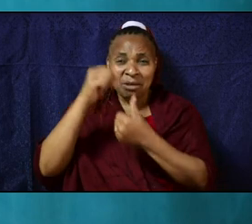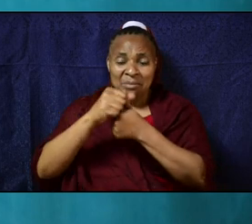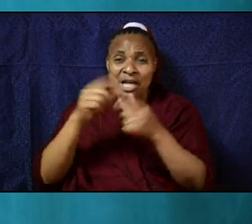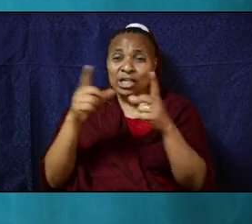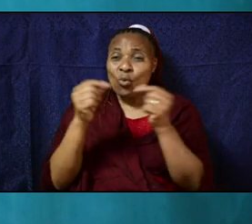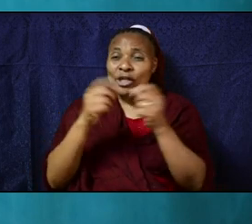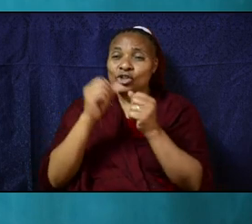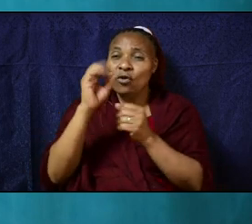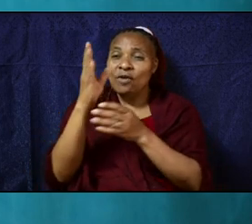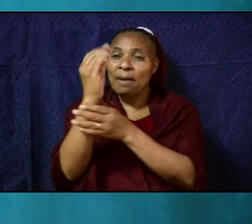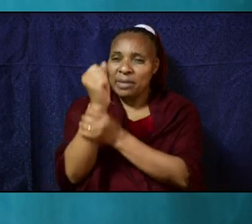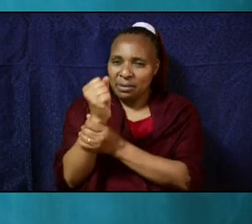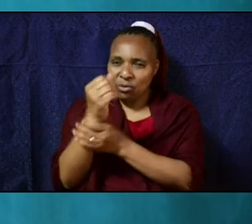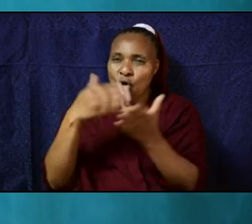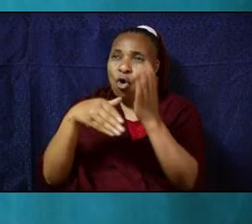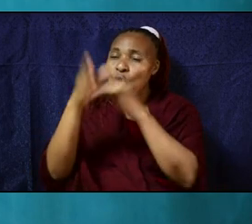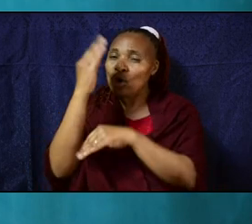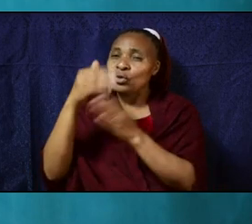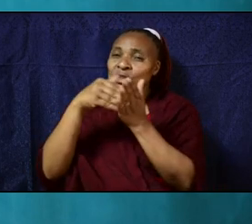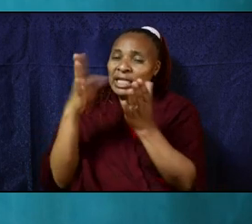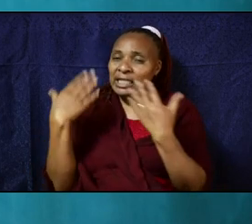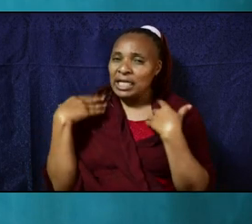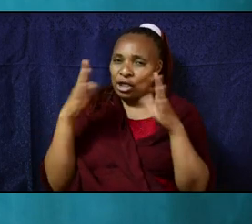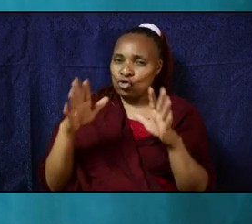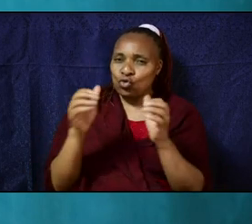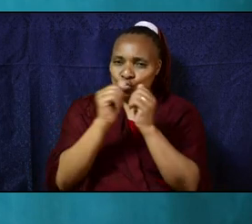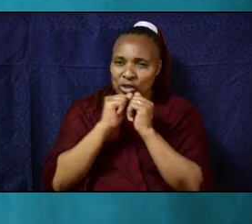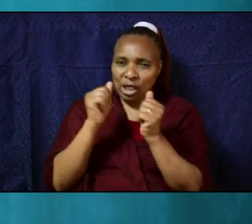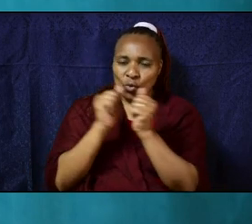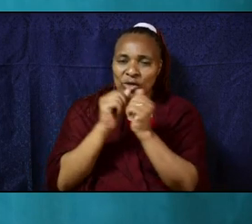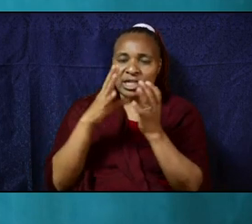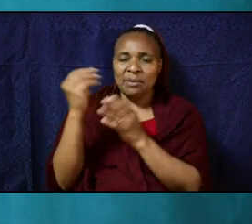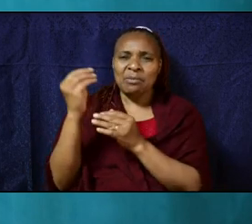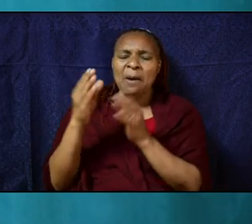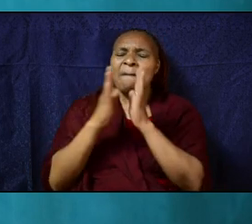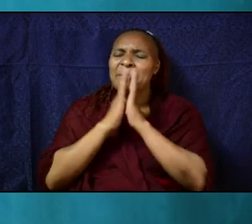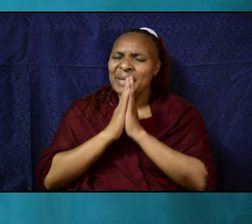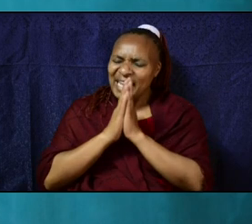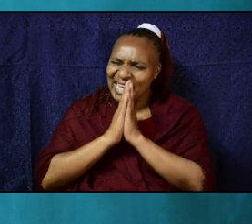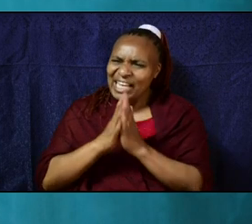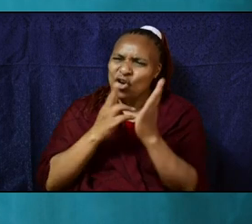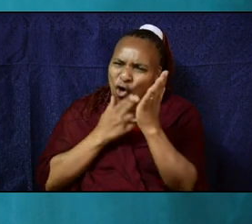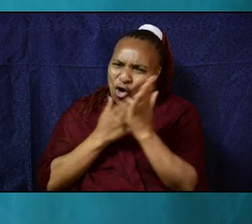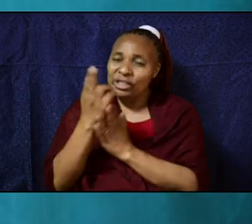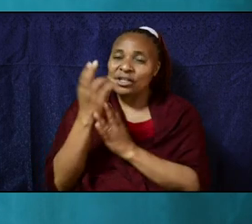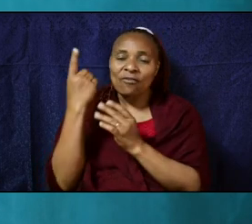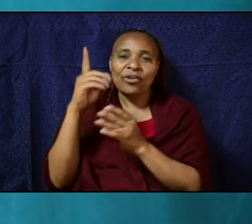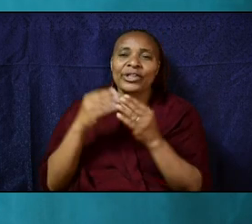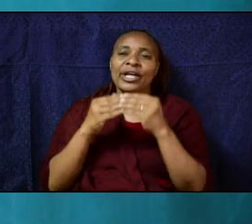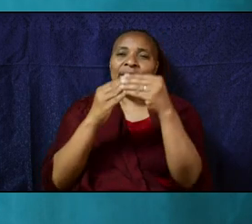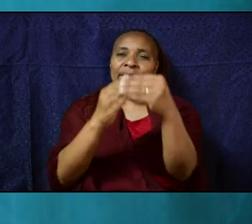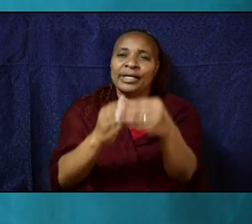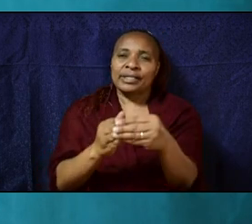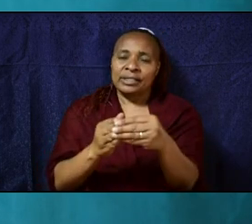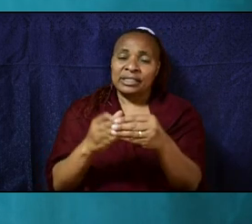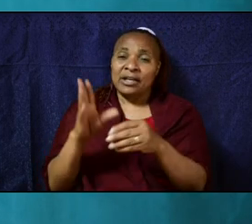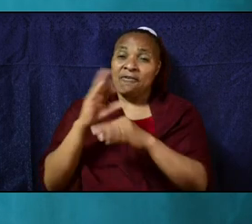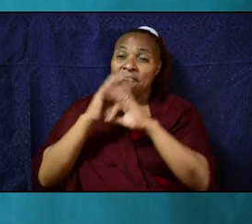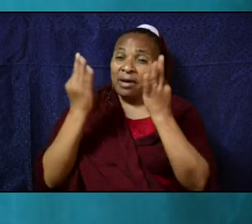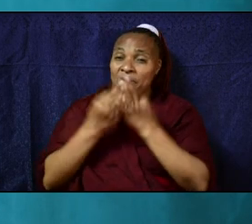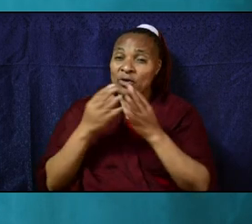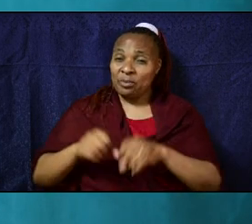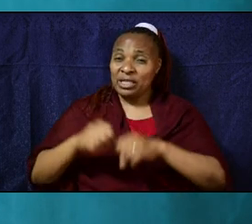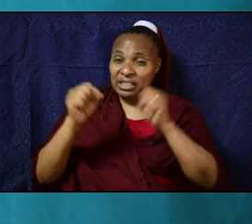words of Abraham that God would send his angel with him, he prayed earnestly for positive guidance. In the family of his master, he